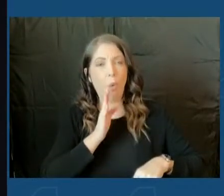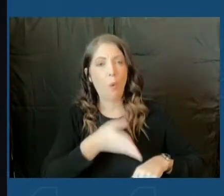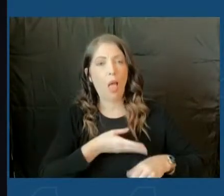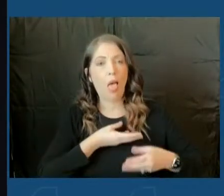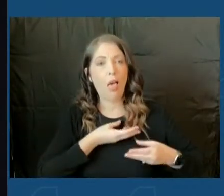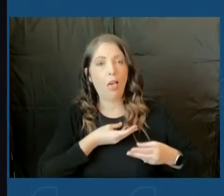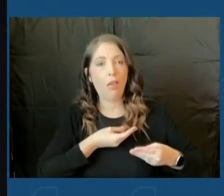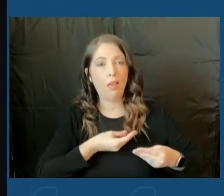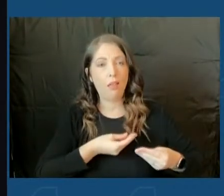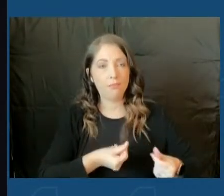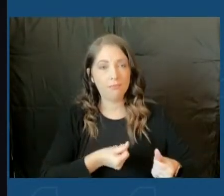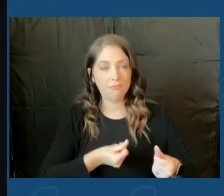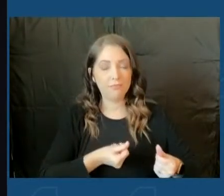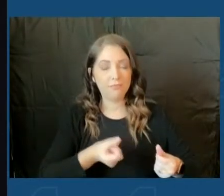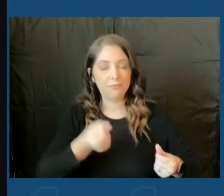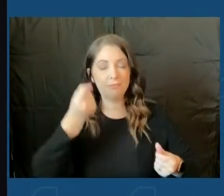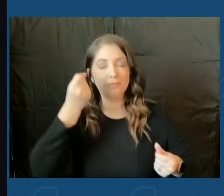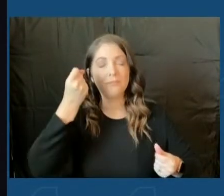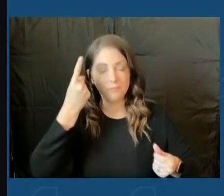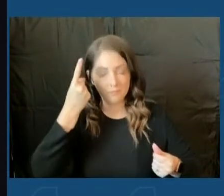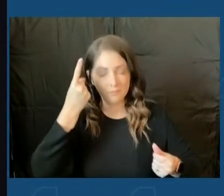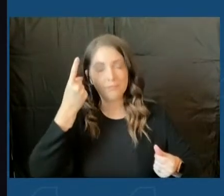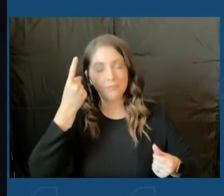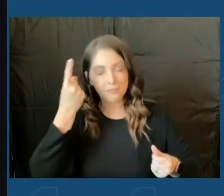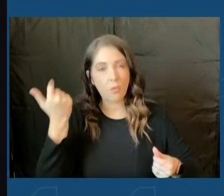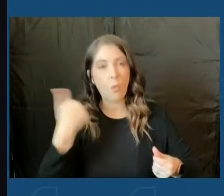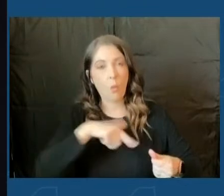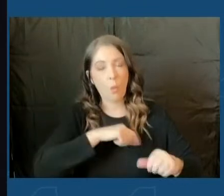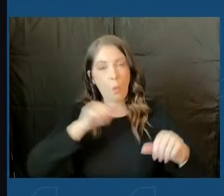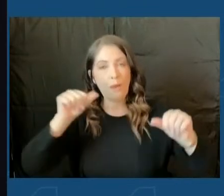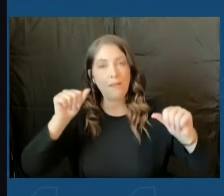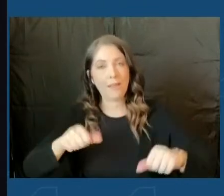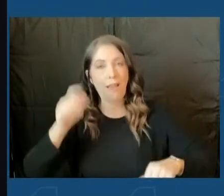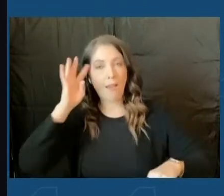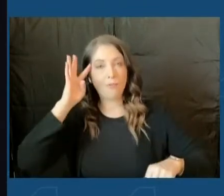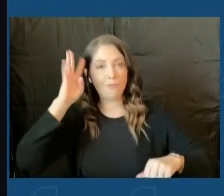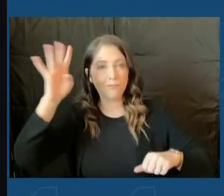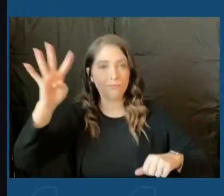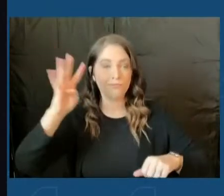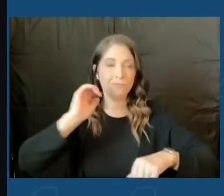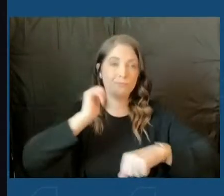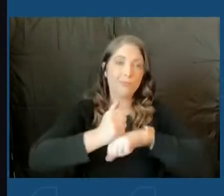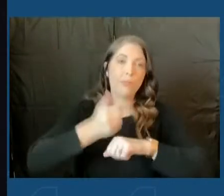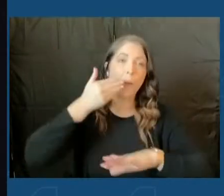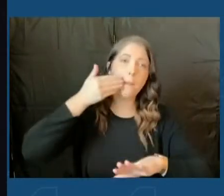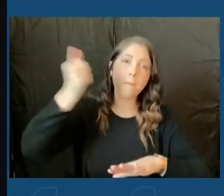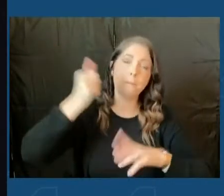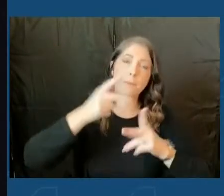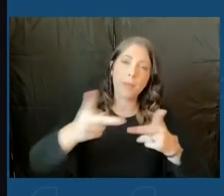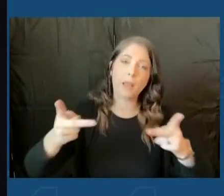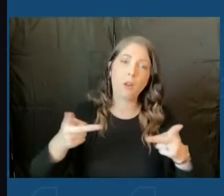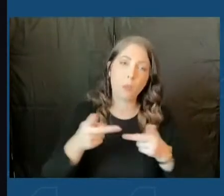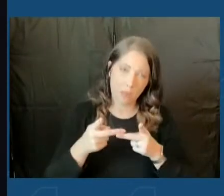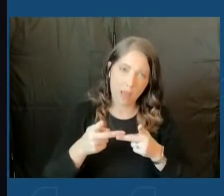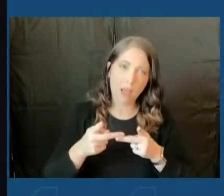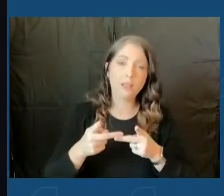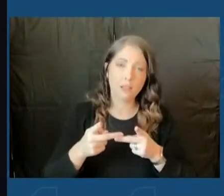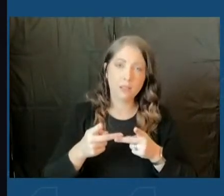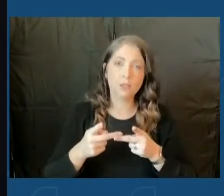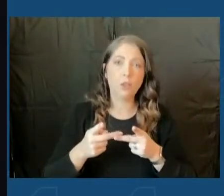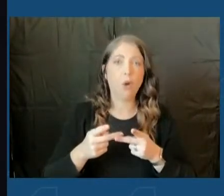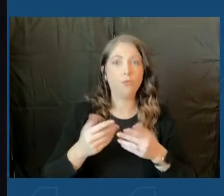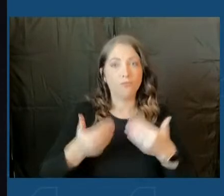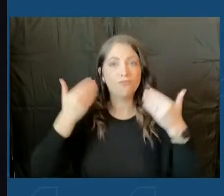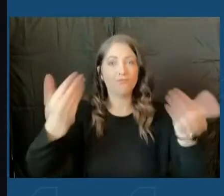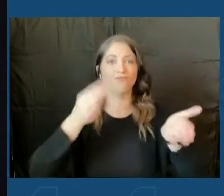to understand that we can create a better place for each and every one of us. So let's sign